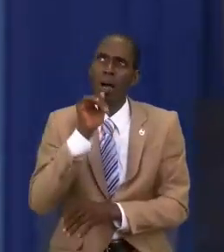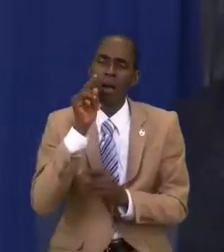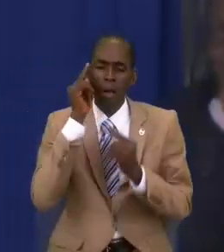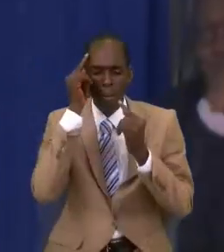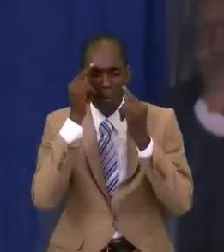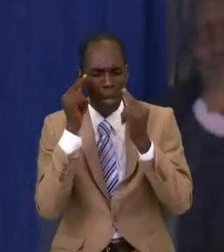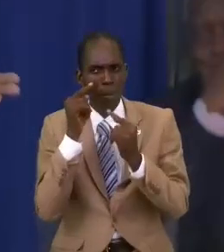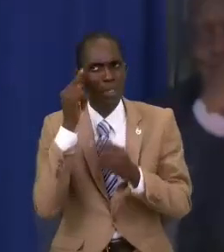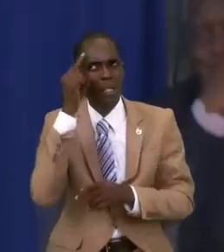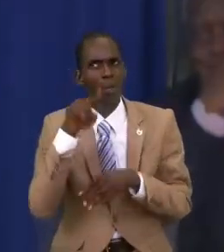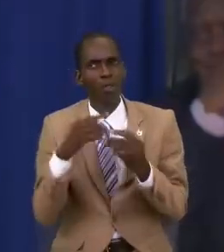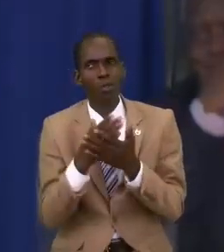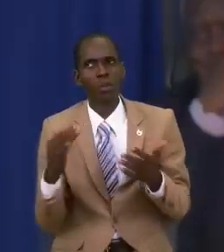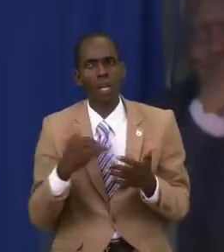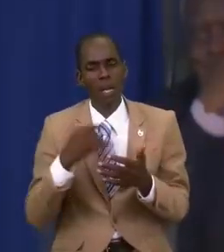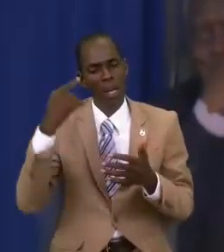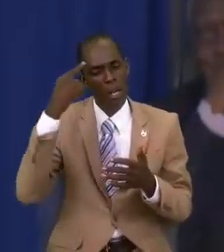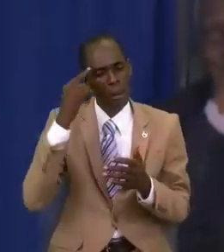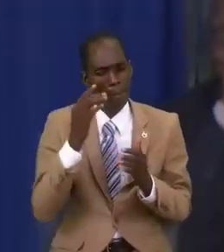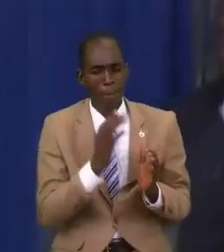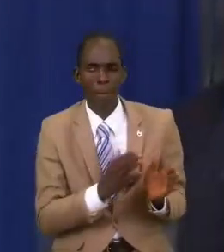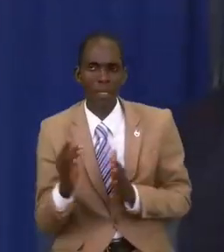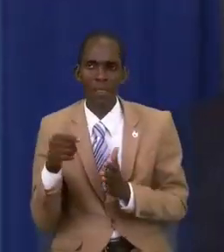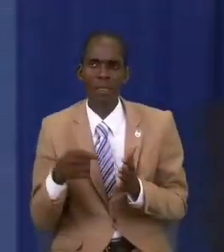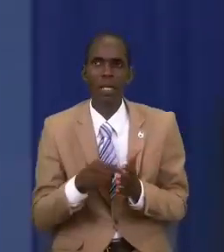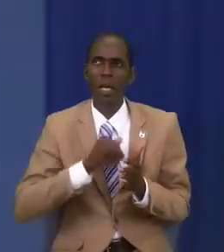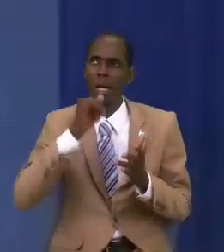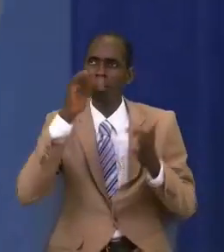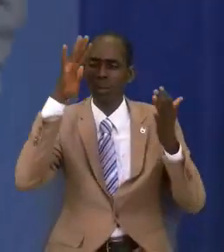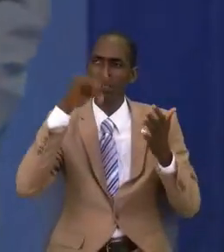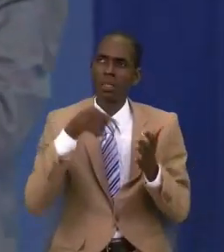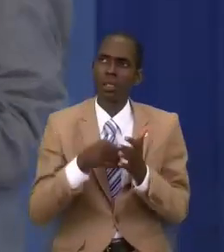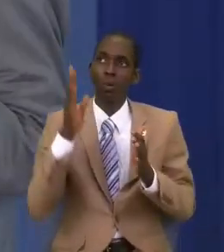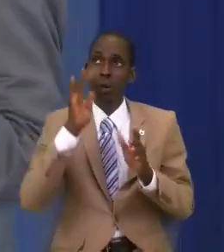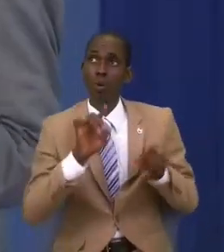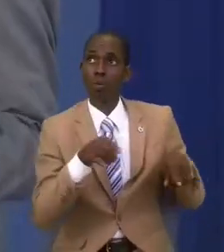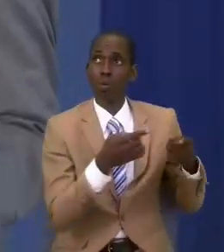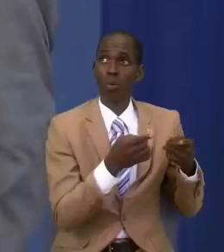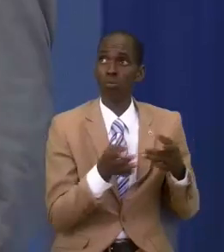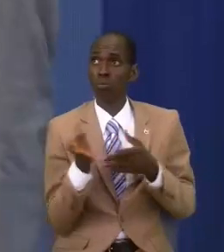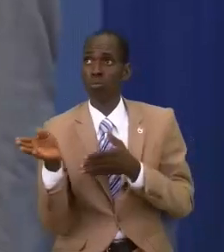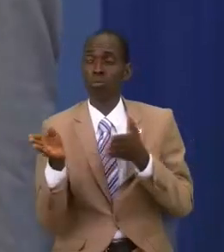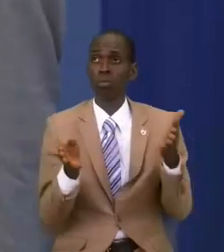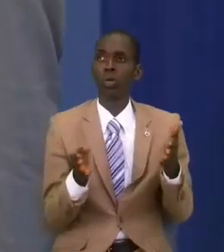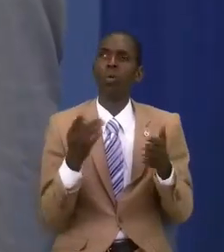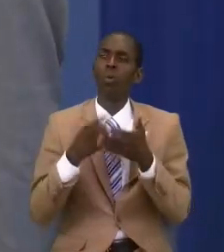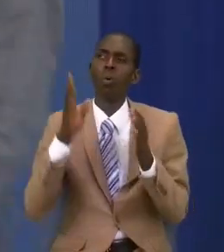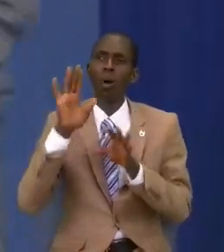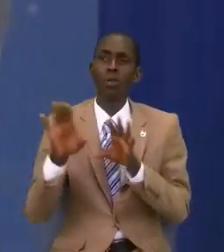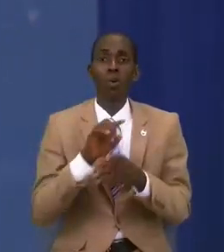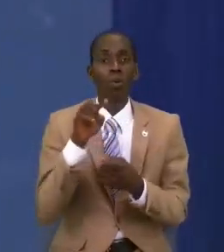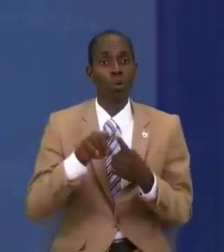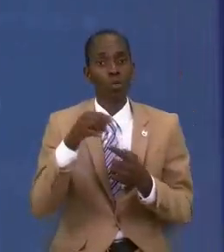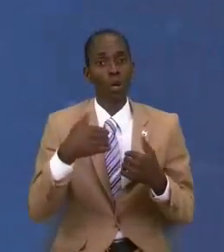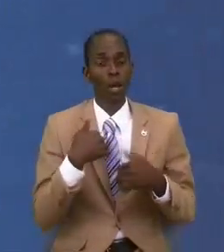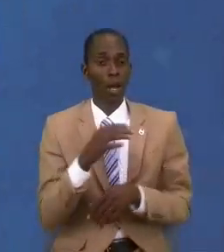Should I go that direction? What should I do? When you have Christ as your Savior, you have Christ as your sanctifier,